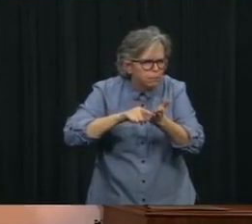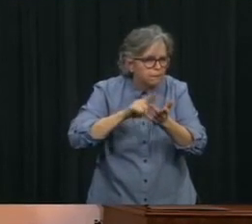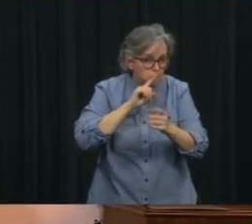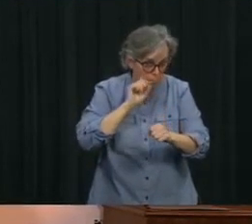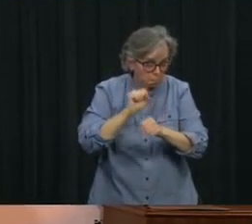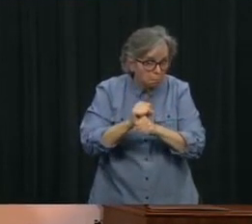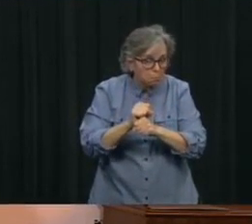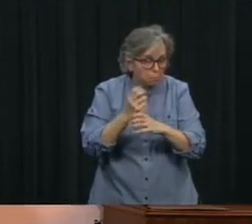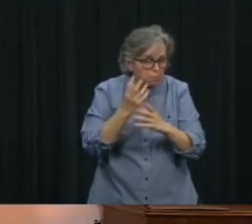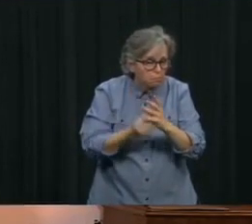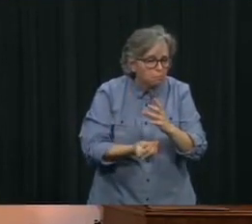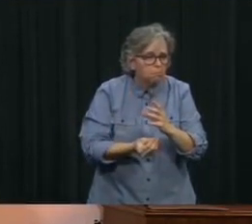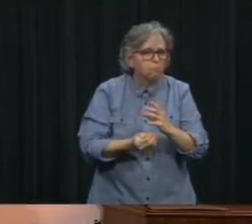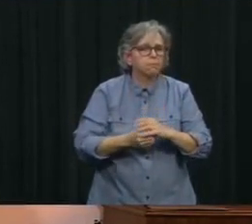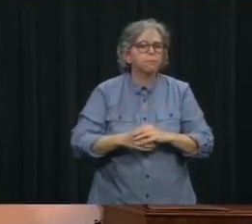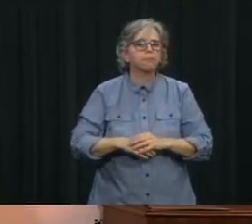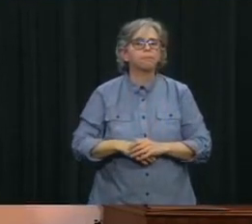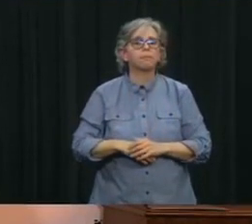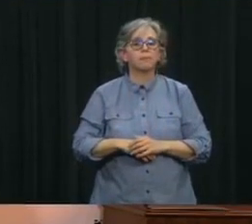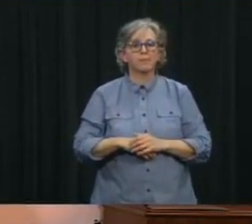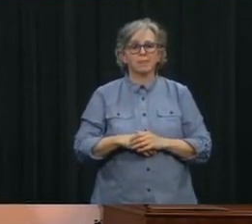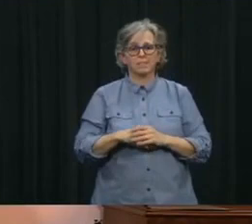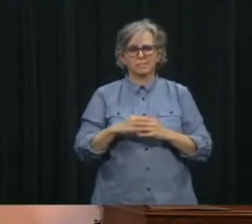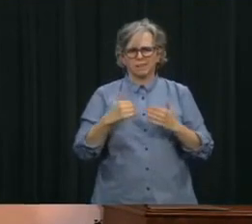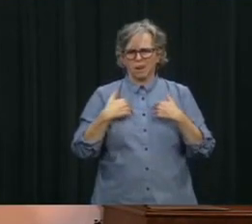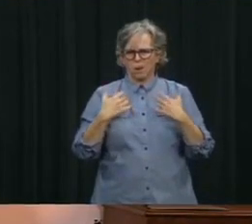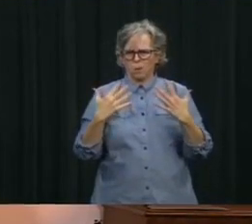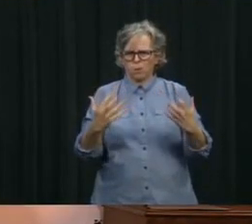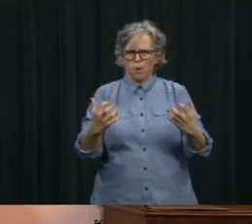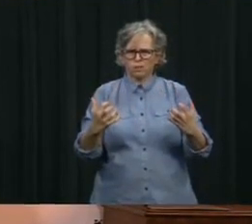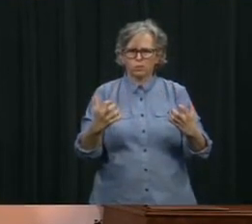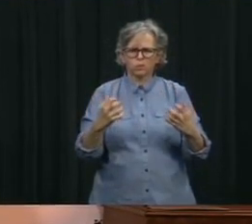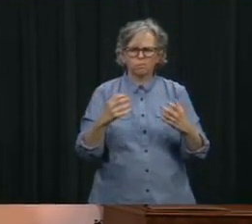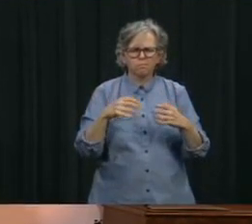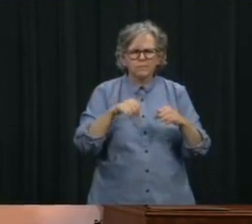I really want to take a moment